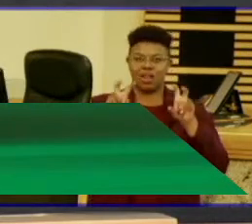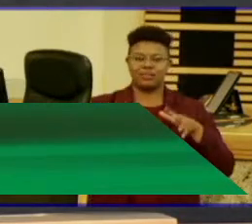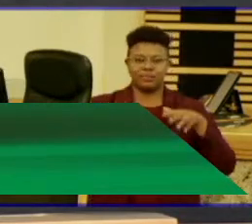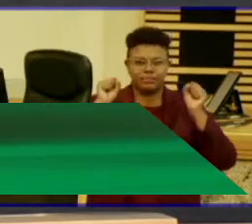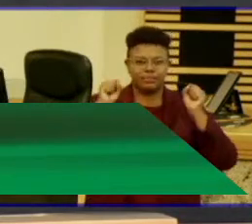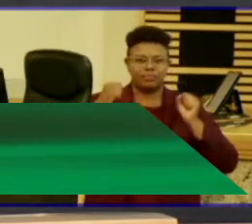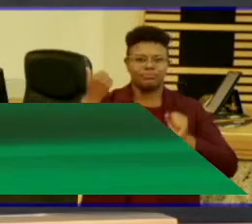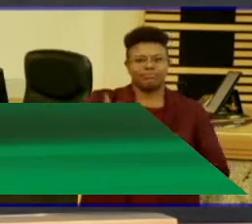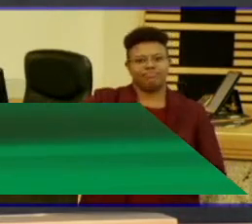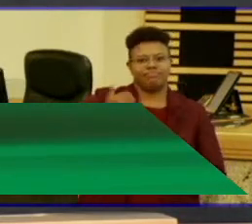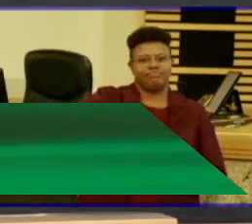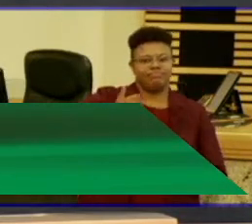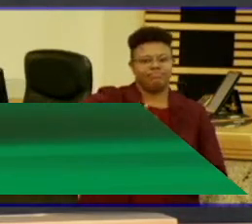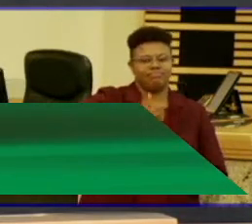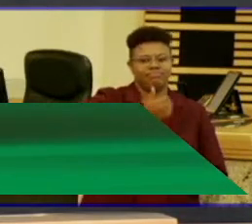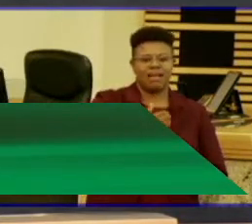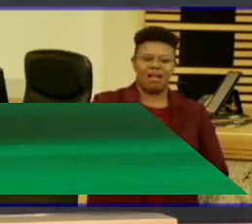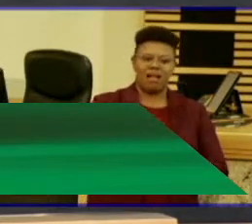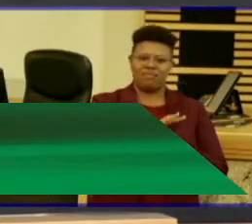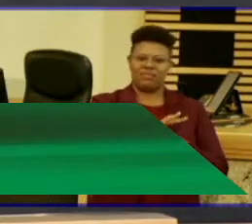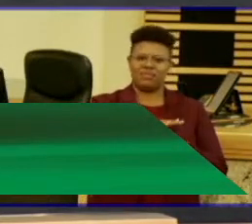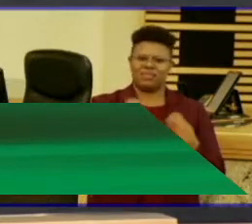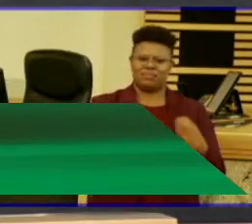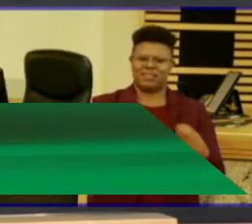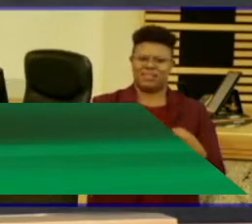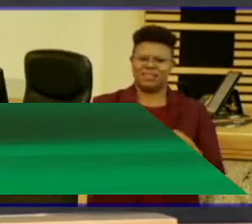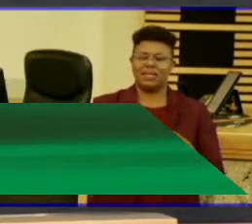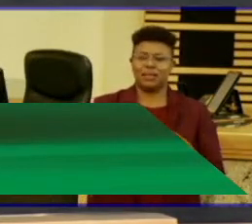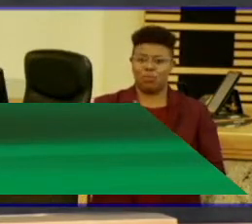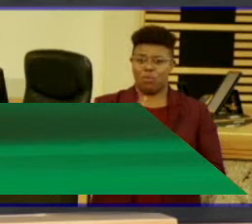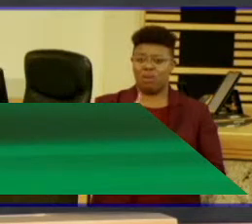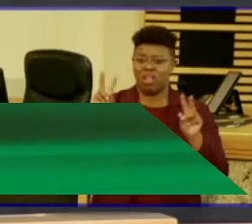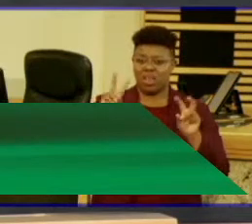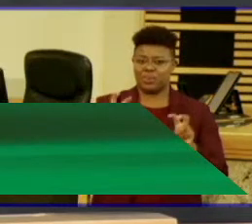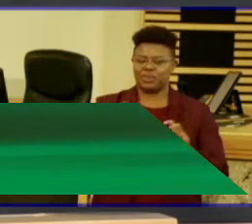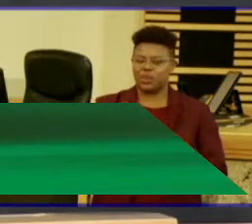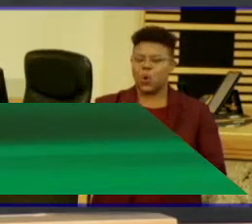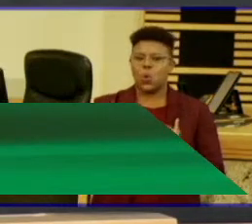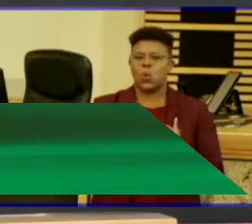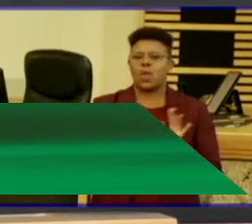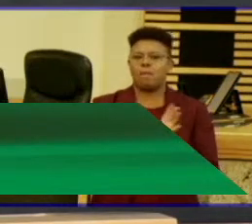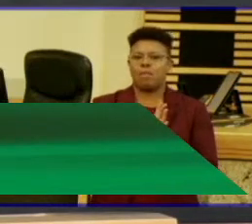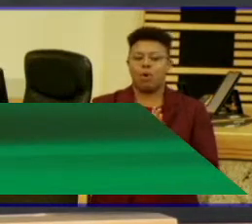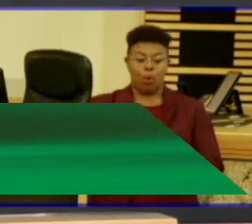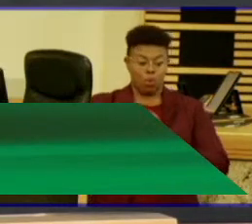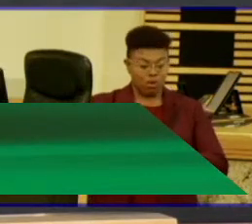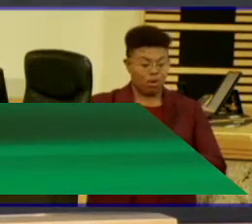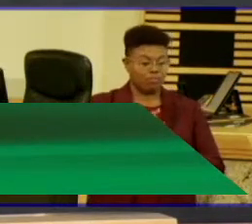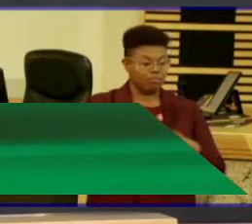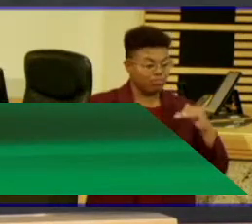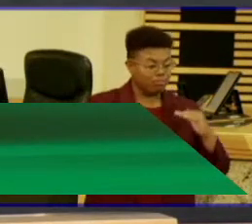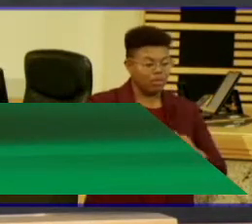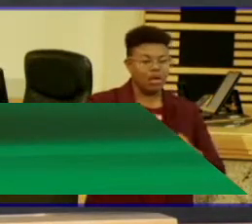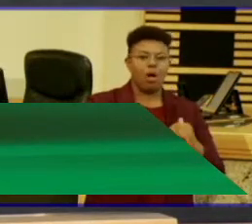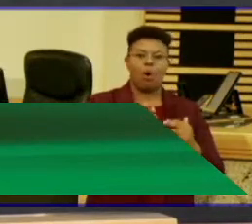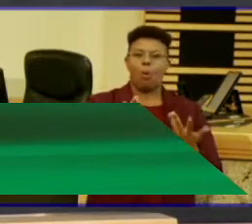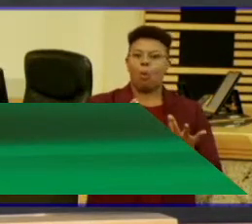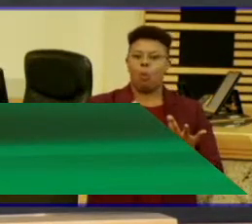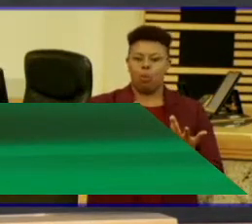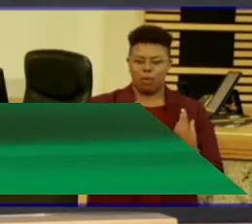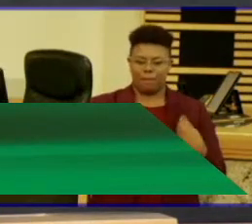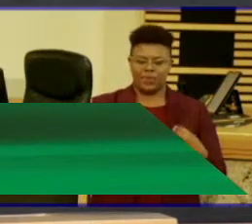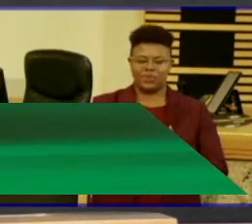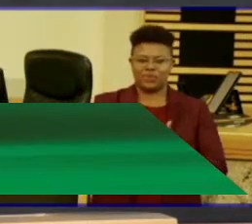The availability of reliable supply of energy is critical in the construction and recovery of our energy. We have